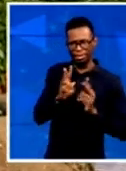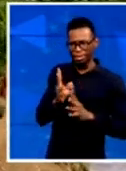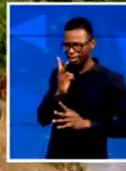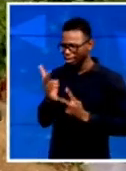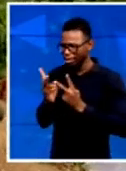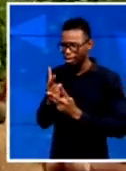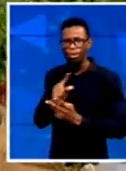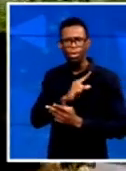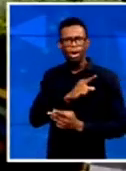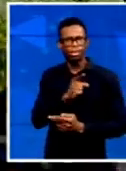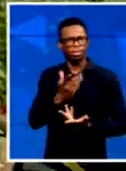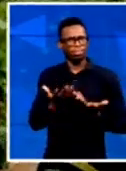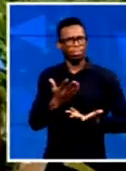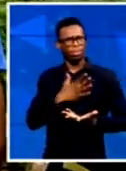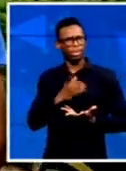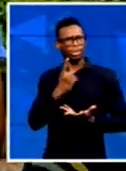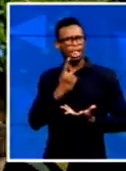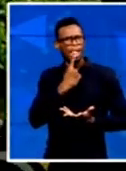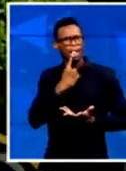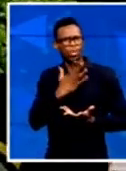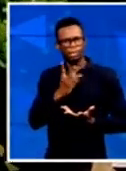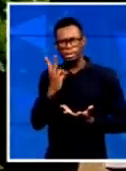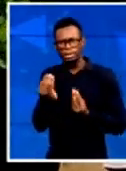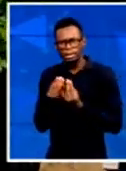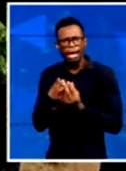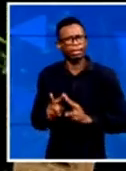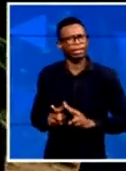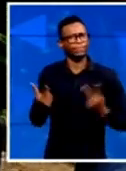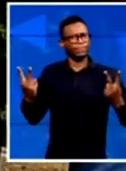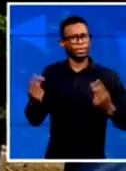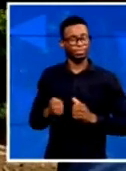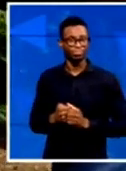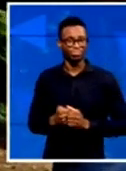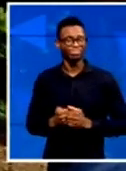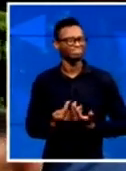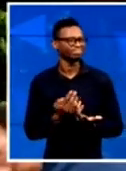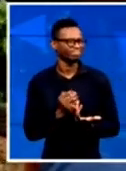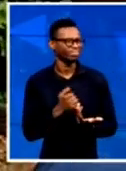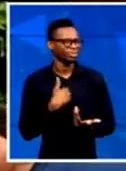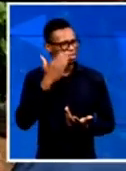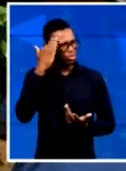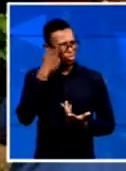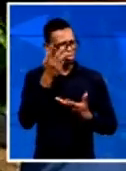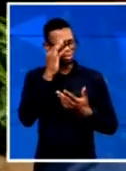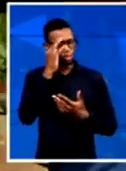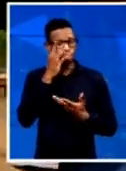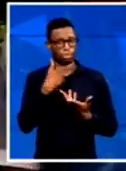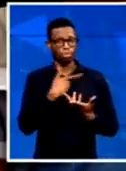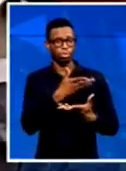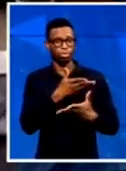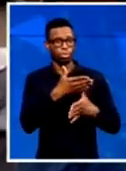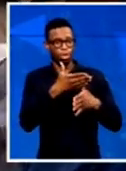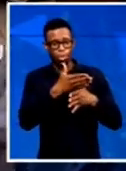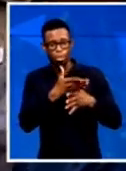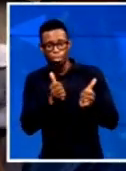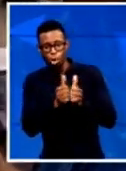offering. Yeah. Now, I know that you are working with different businesses, mostly small businesses that focus on agriculture and different types